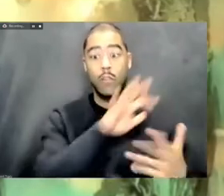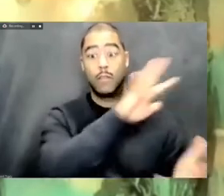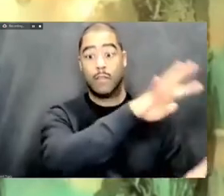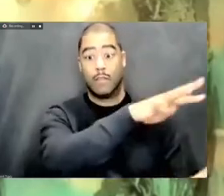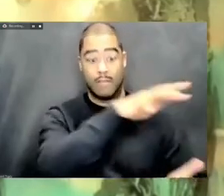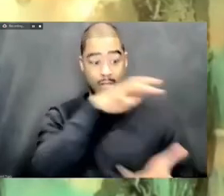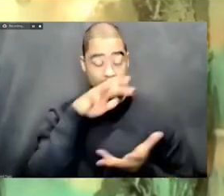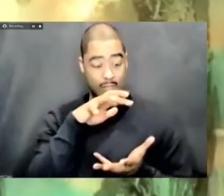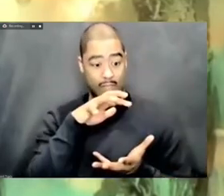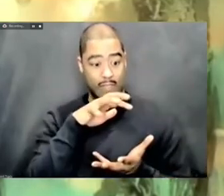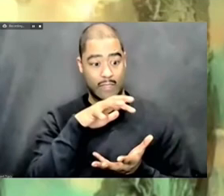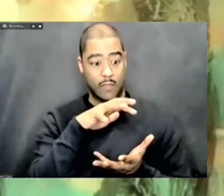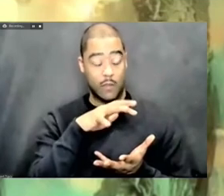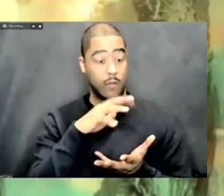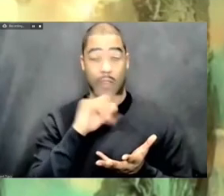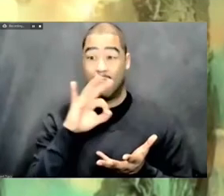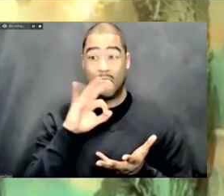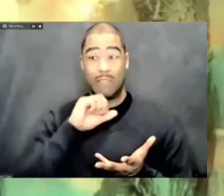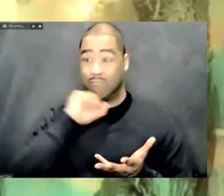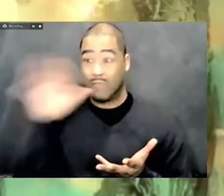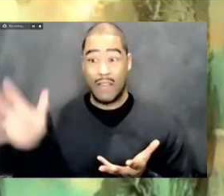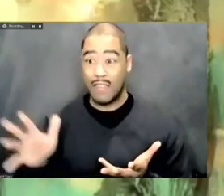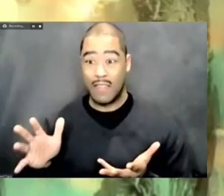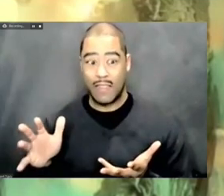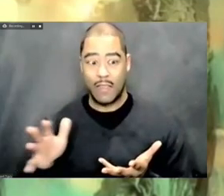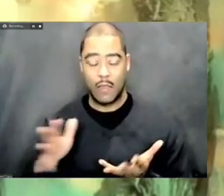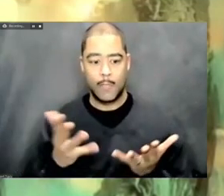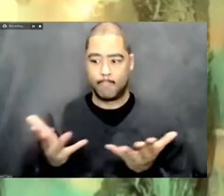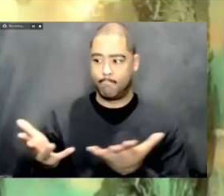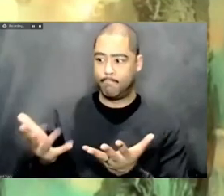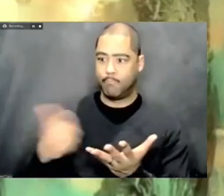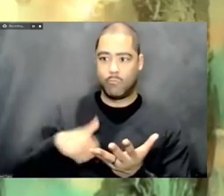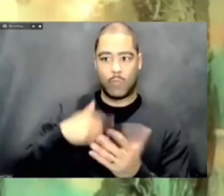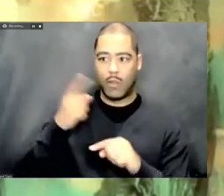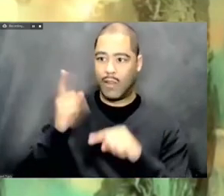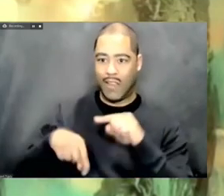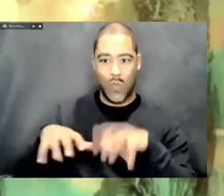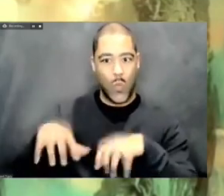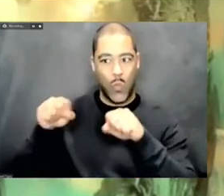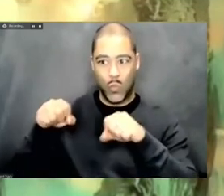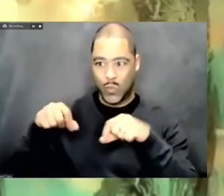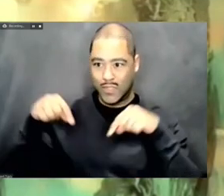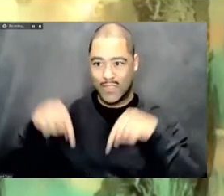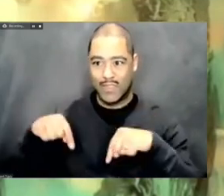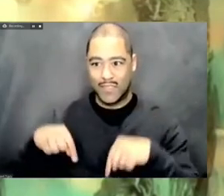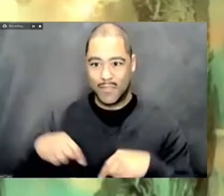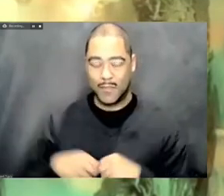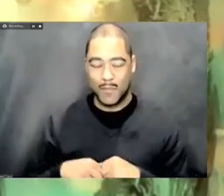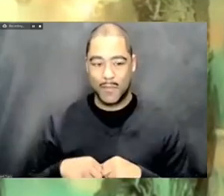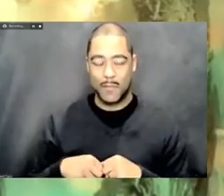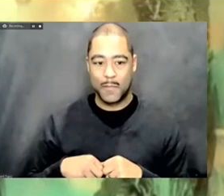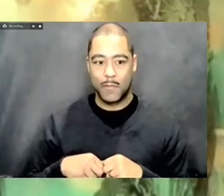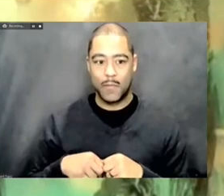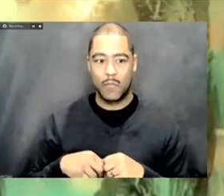you know, it wouldn't happen, but we would make it happen. I also want to